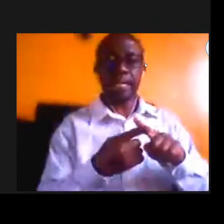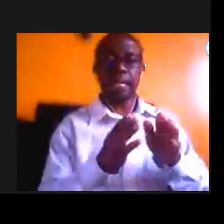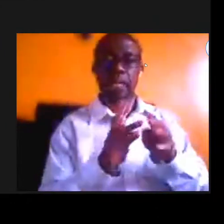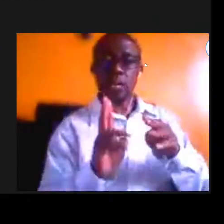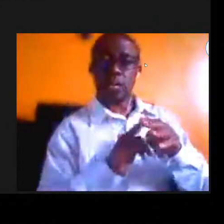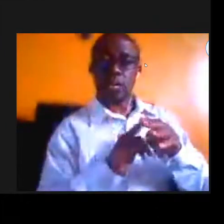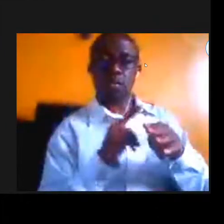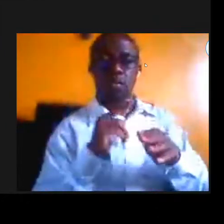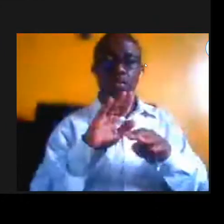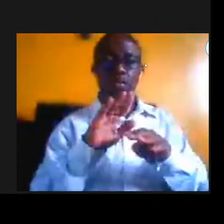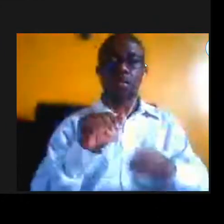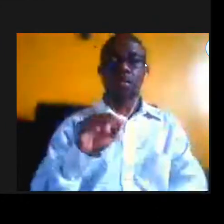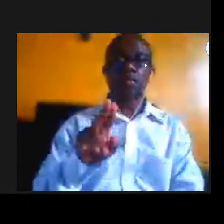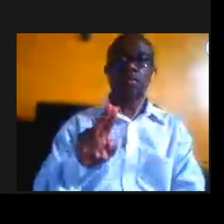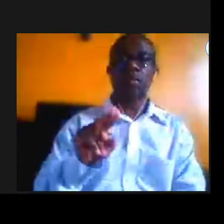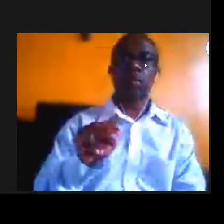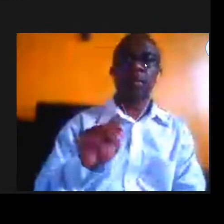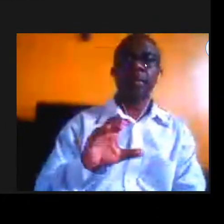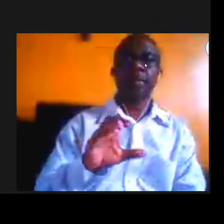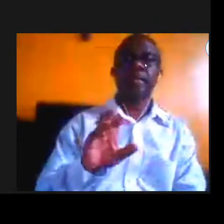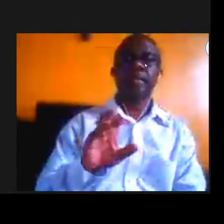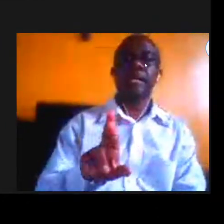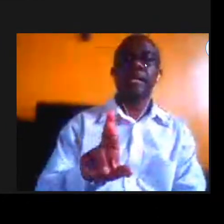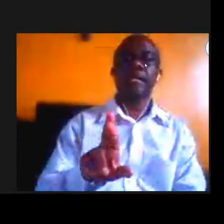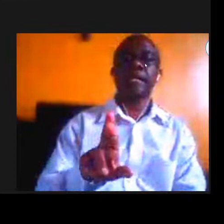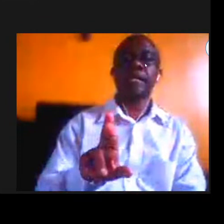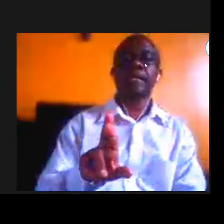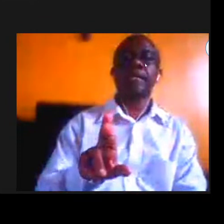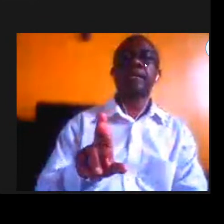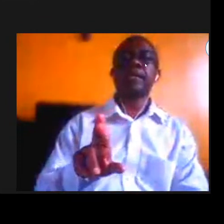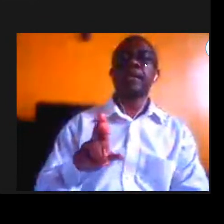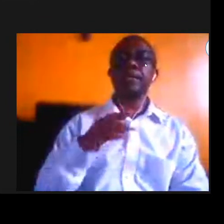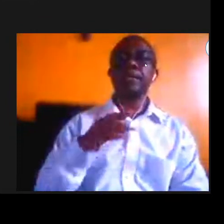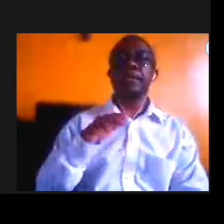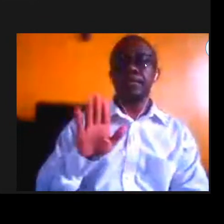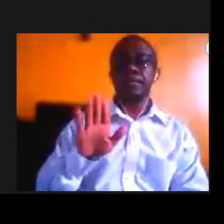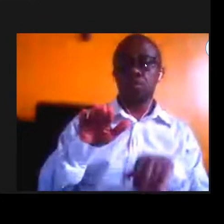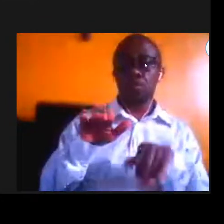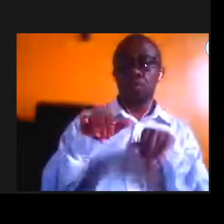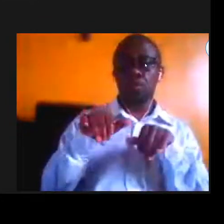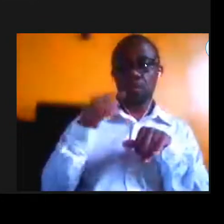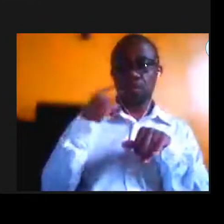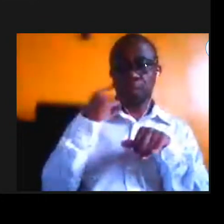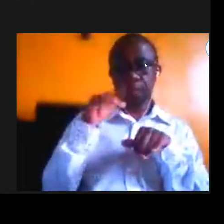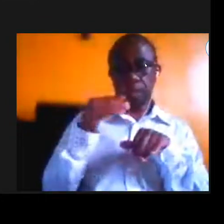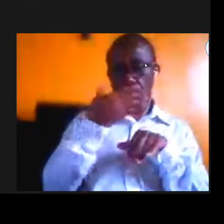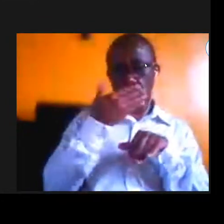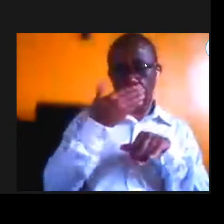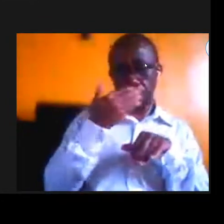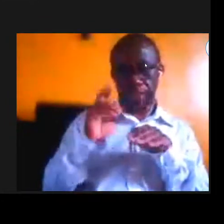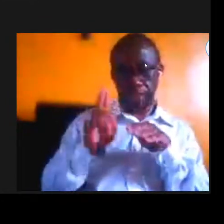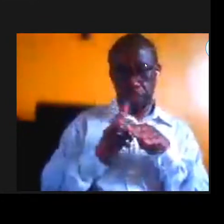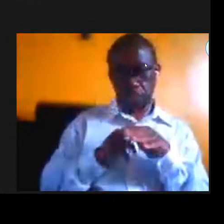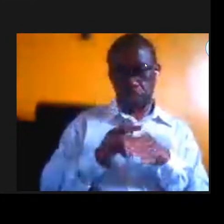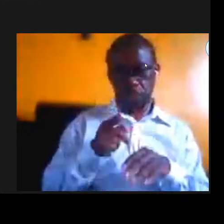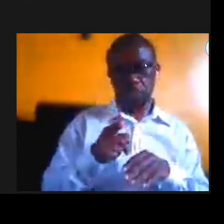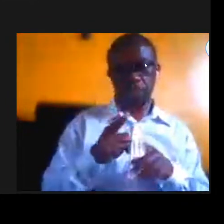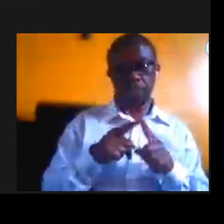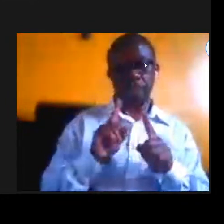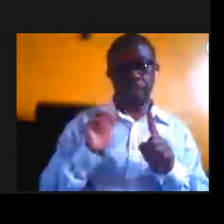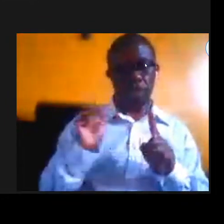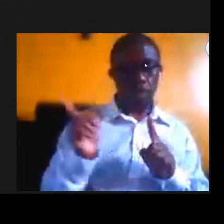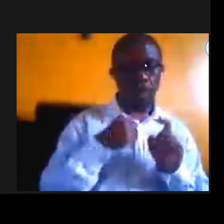UNCRC, and I guess we'll have to wait feedback to see how best they thought there could be synergies. But we all agree